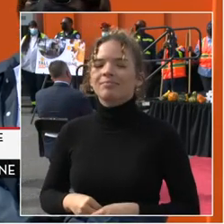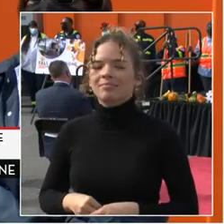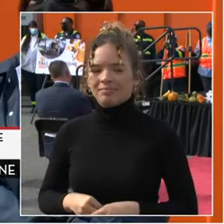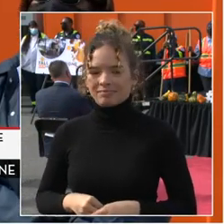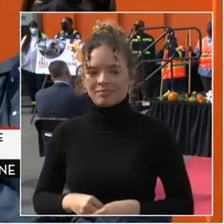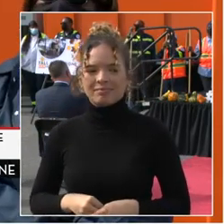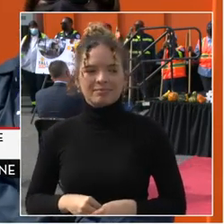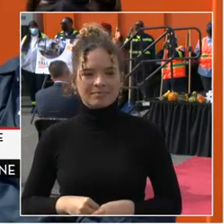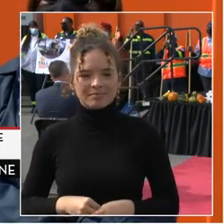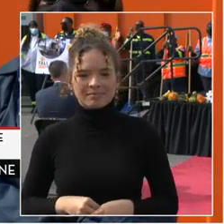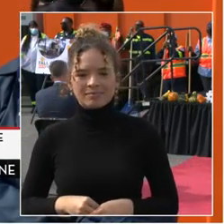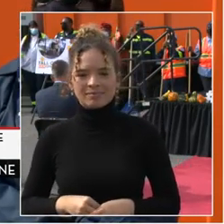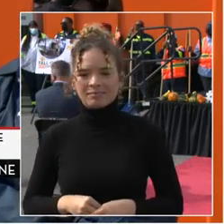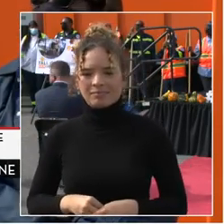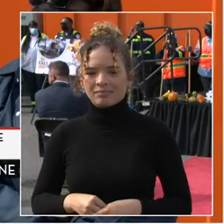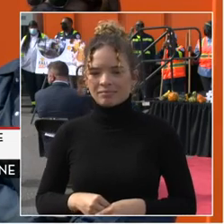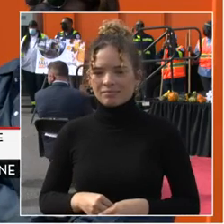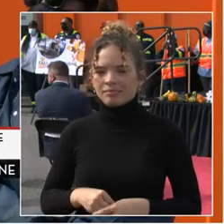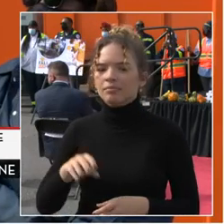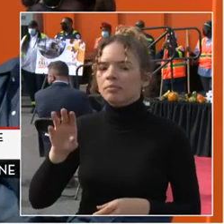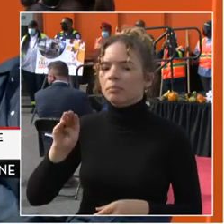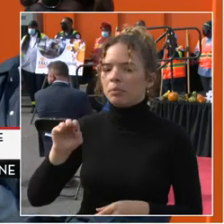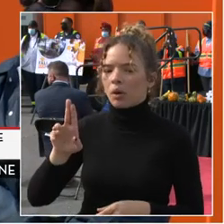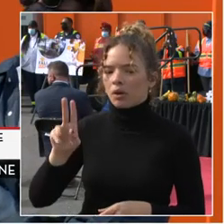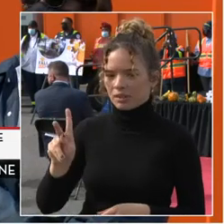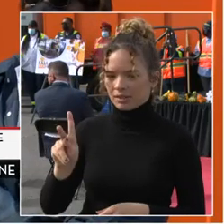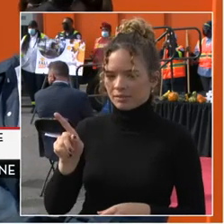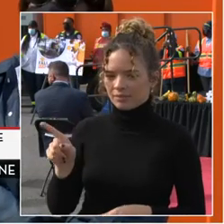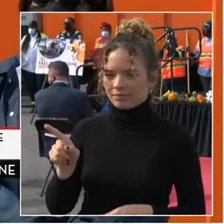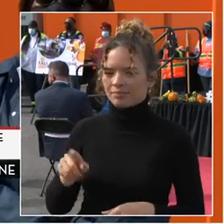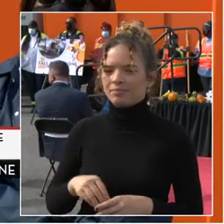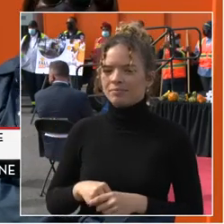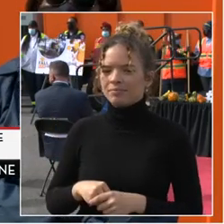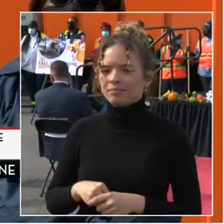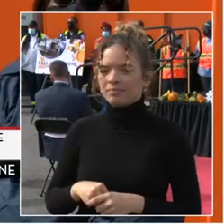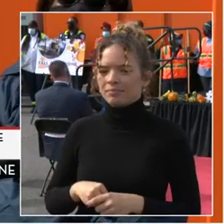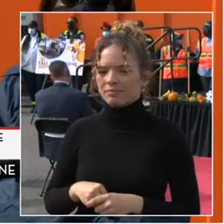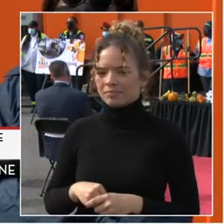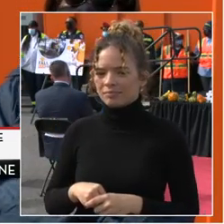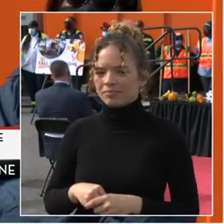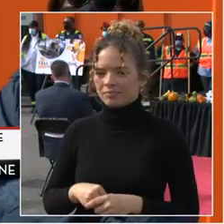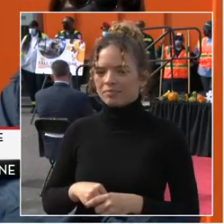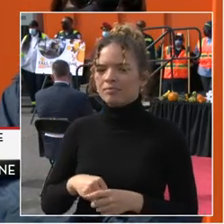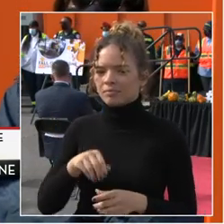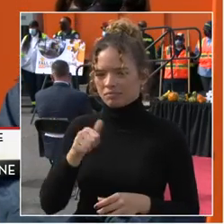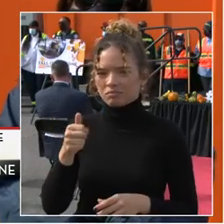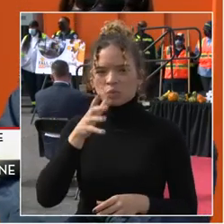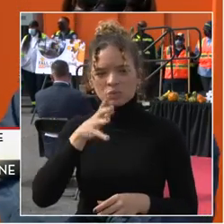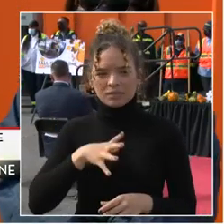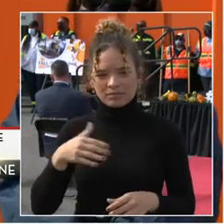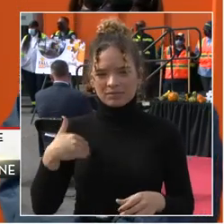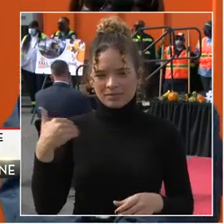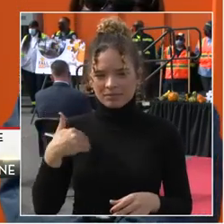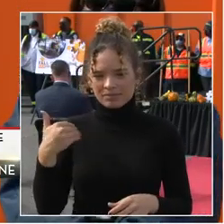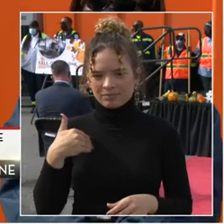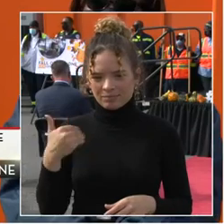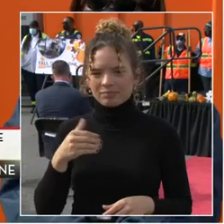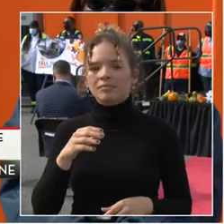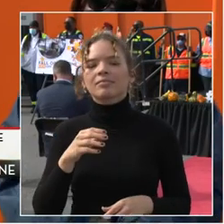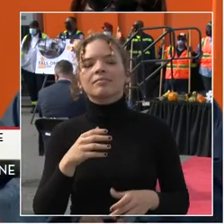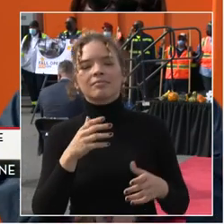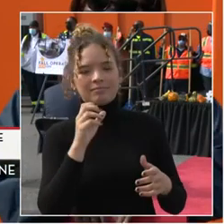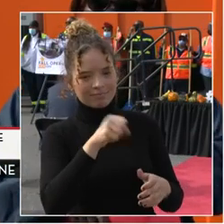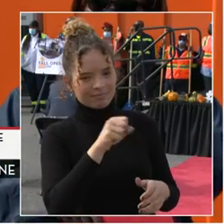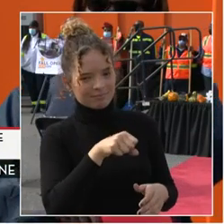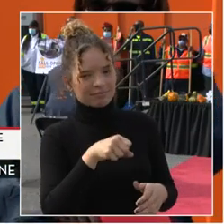Yes, Mark, and then I'll get to our young ladies here. Yes. Back to leaf collection. I know the ban does not go into effect until